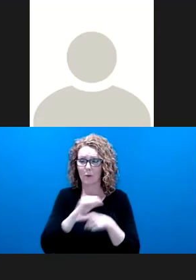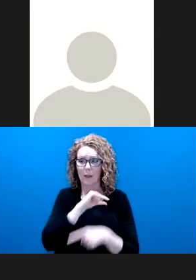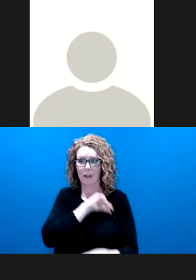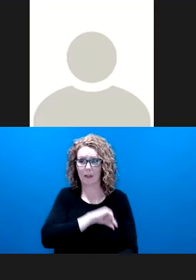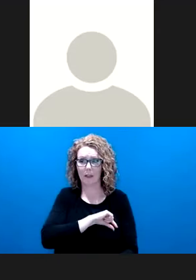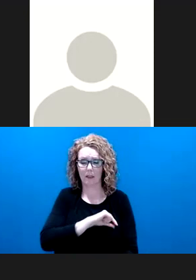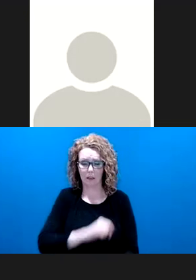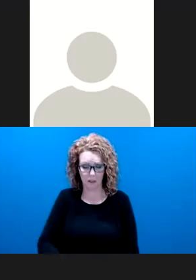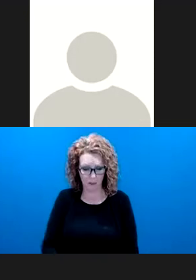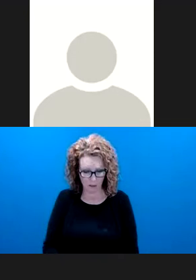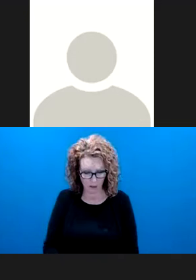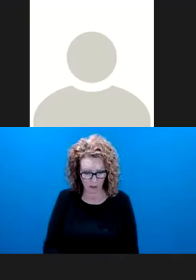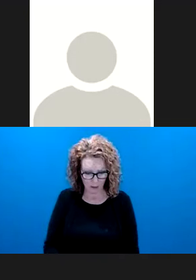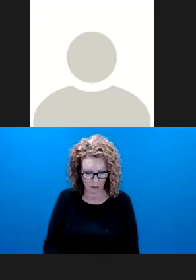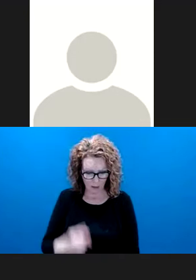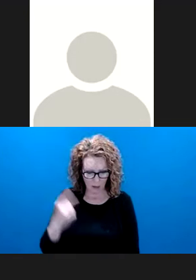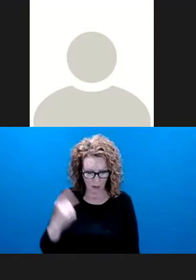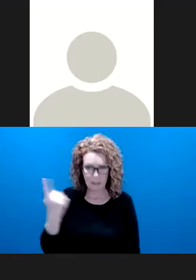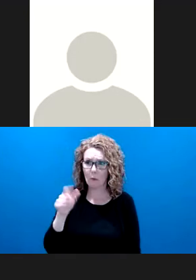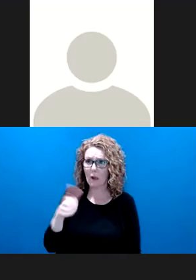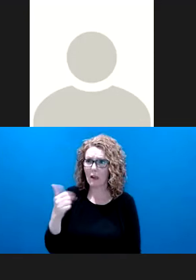Ashley, this is Chris. Do you want to jump in?